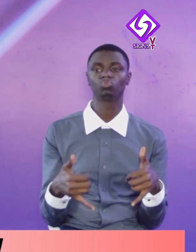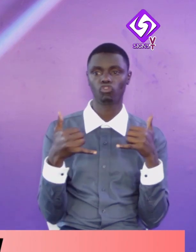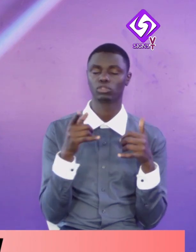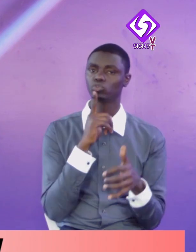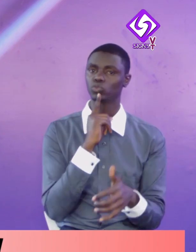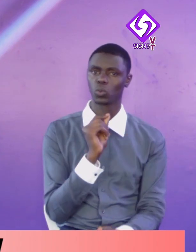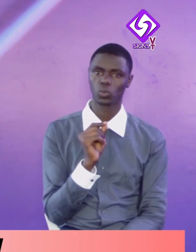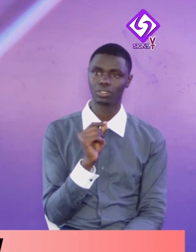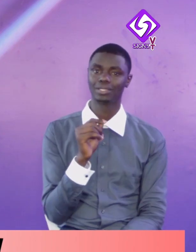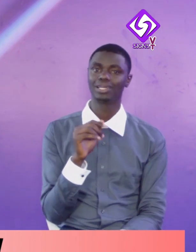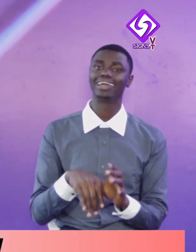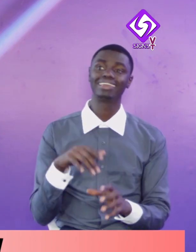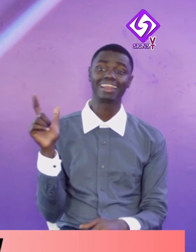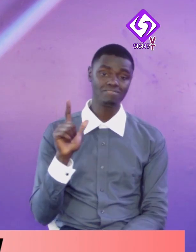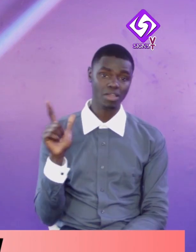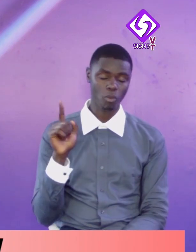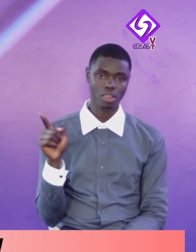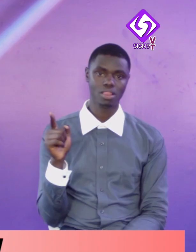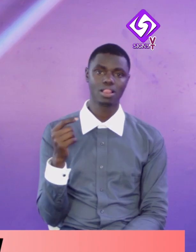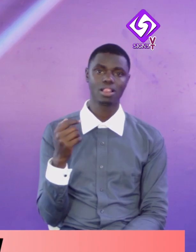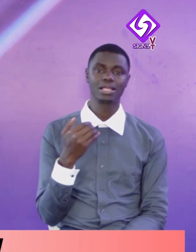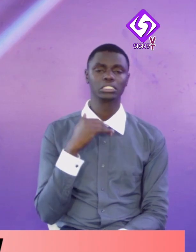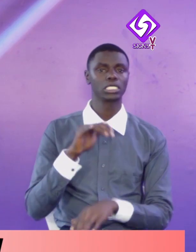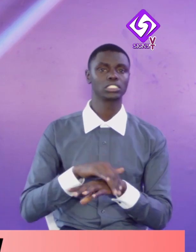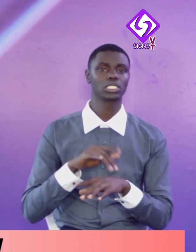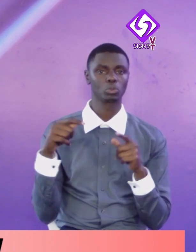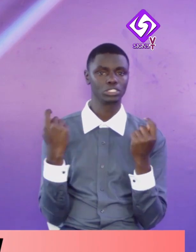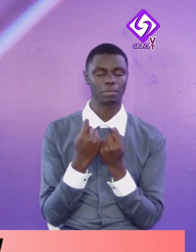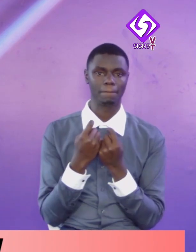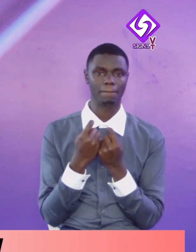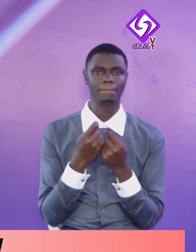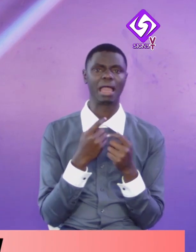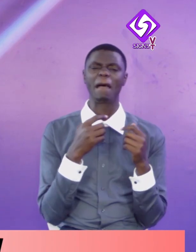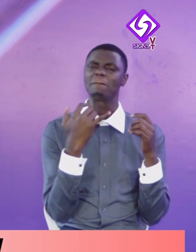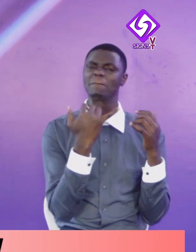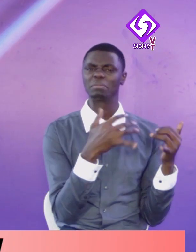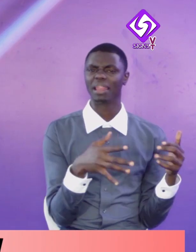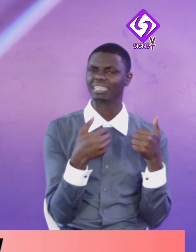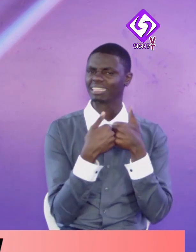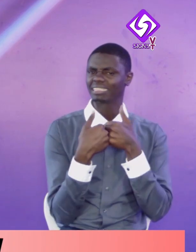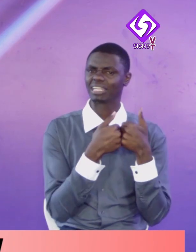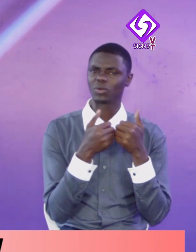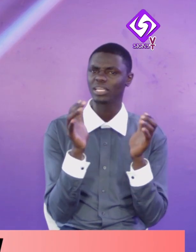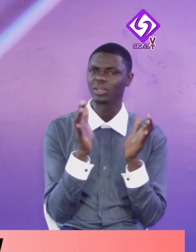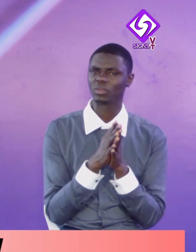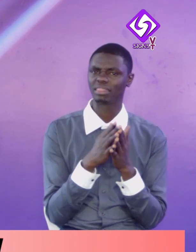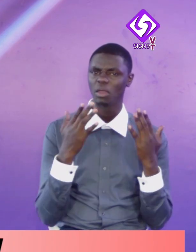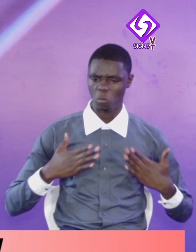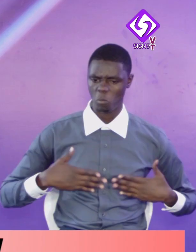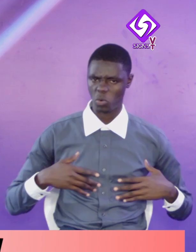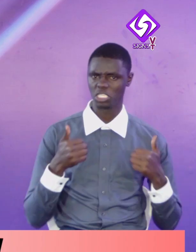So in Liverpool, he has a good squad, although the players are struggling with fitness